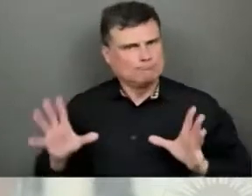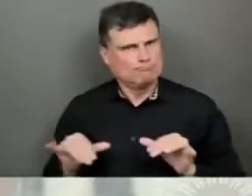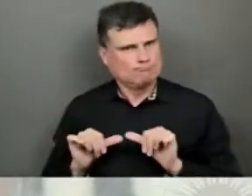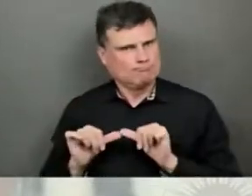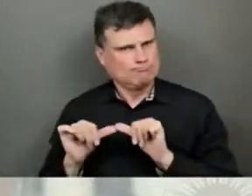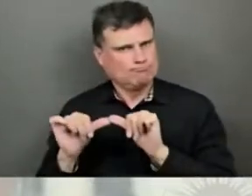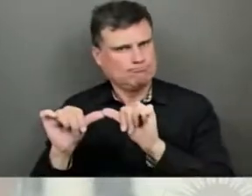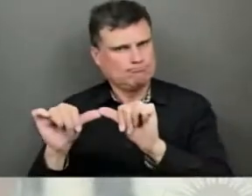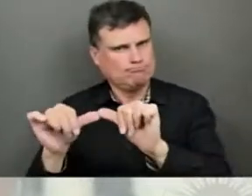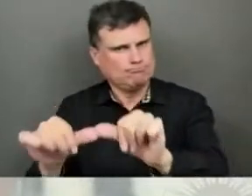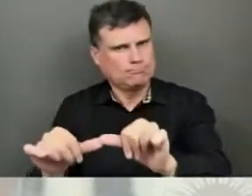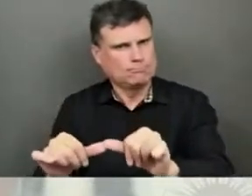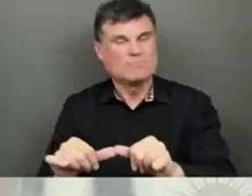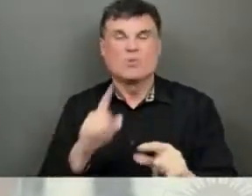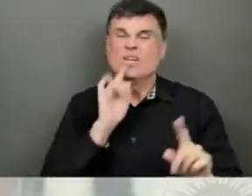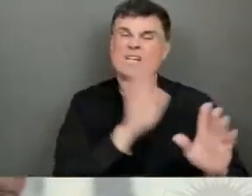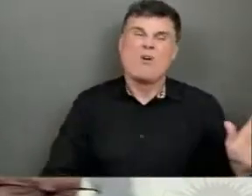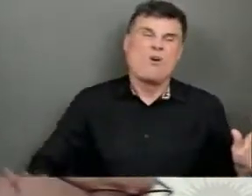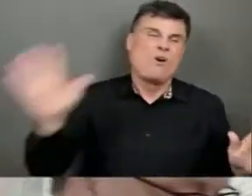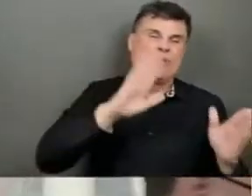they have the health care that they need.